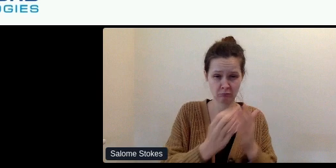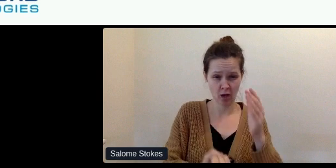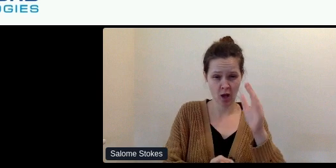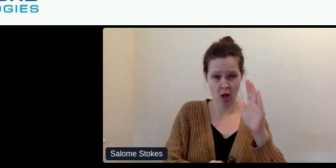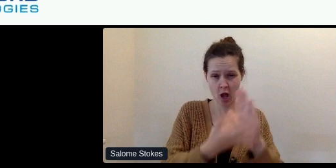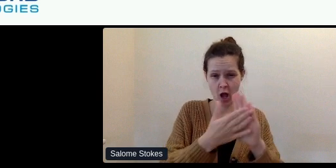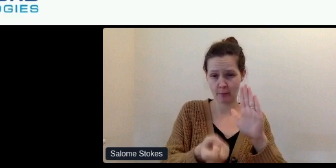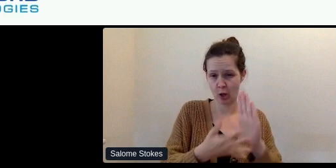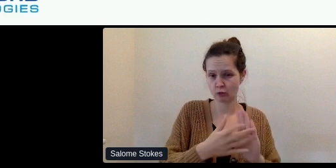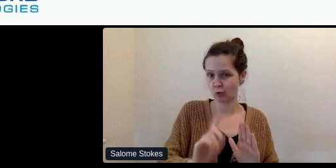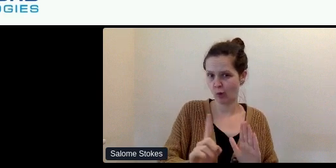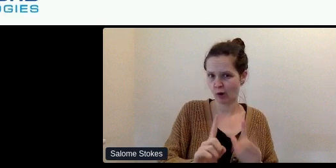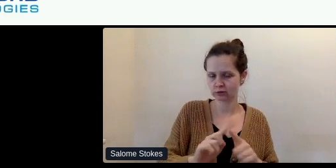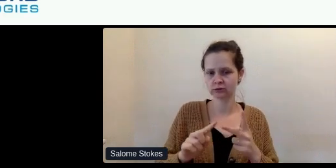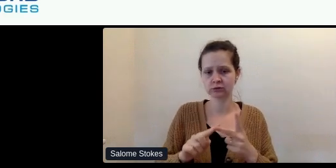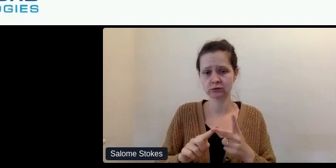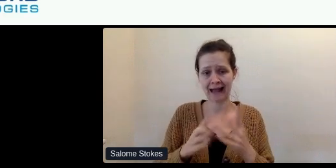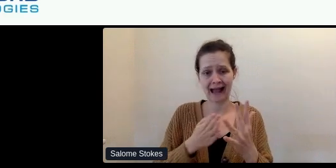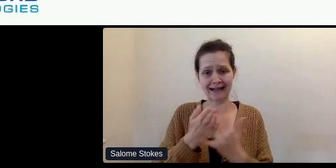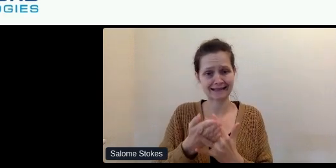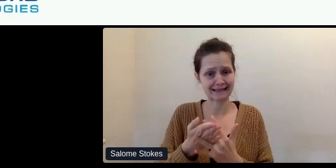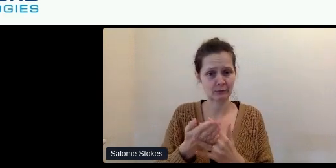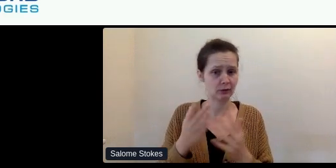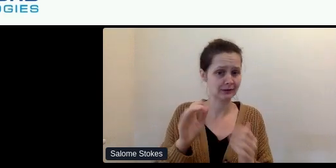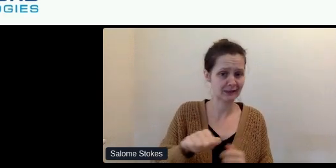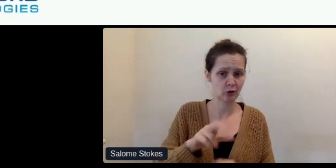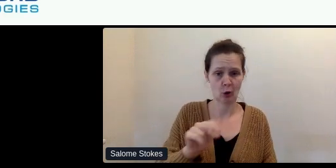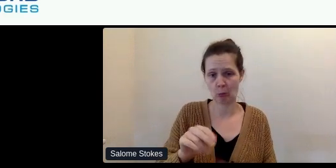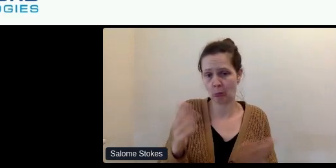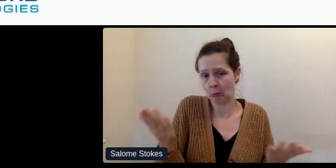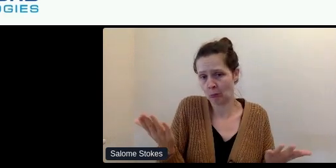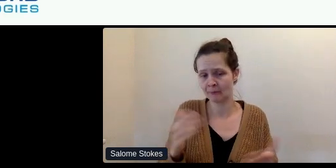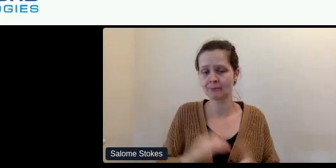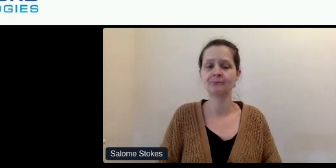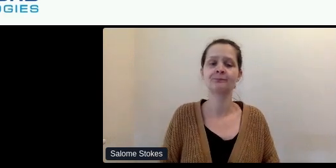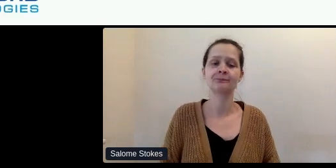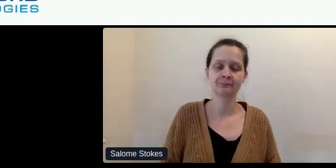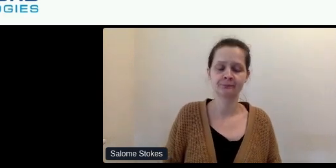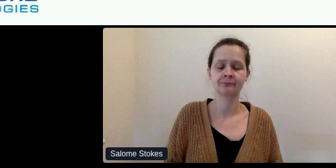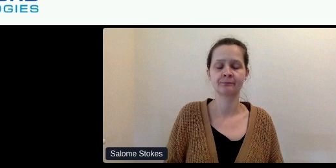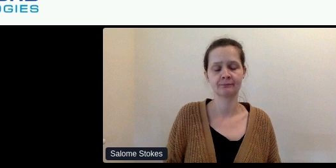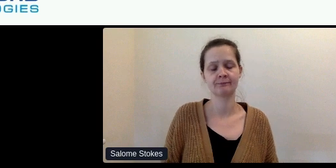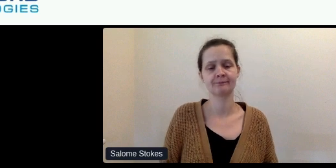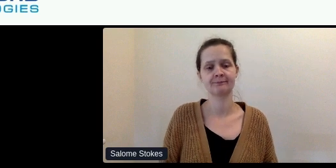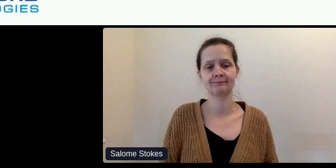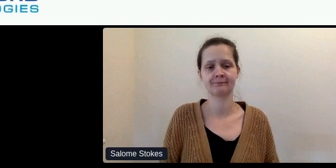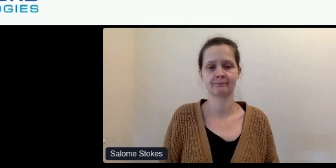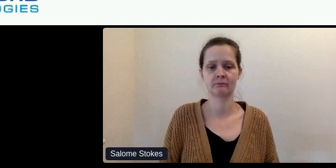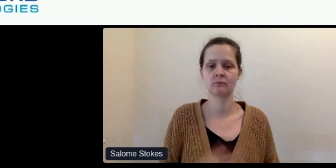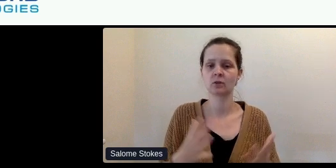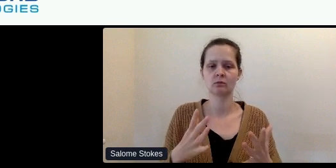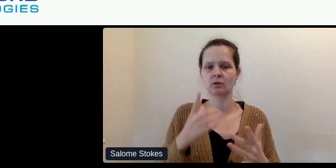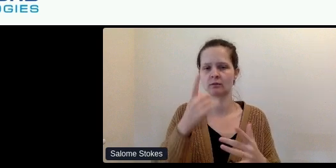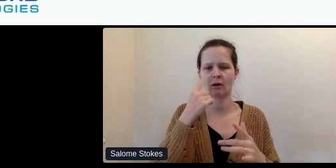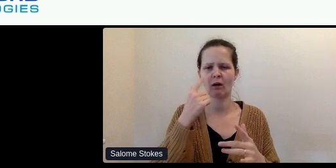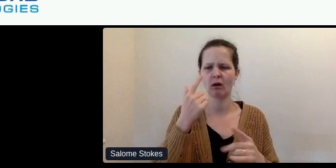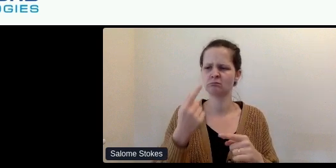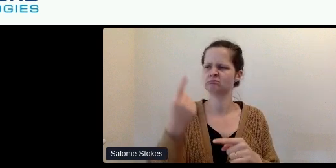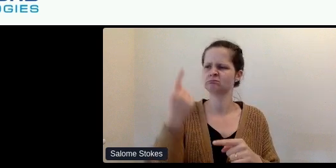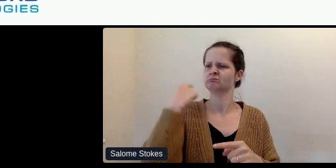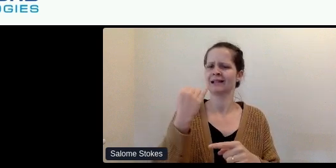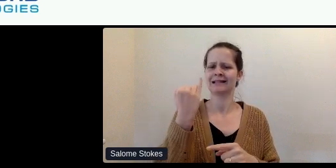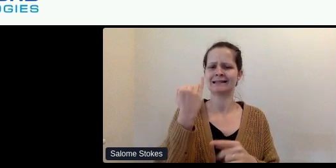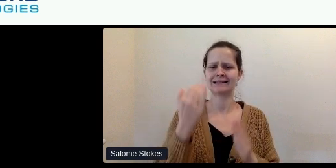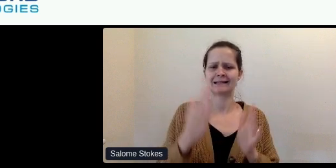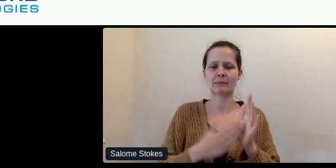monitor progress over time. So one of the things that you can do is see, okay, so 6 months ago, 40% of the